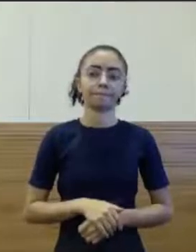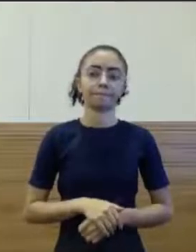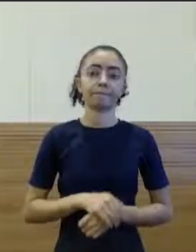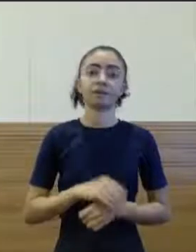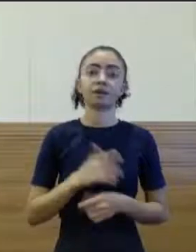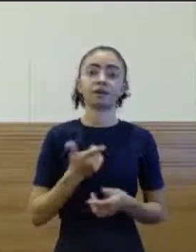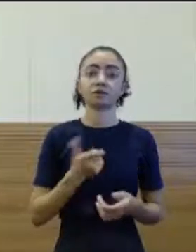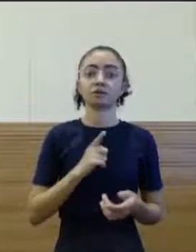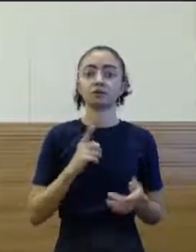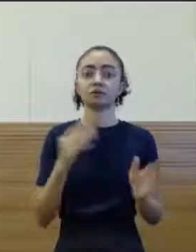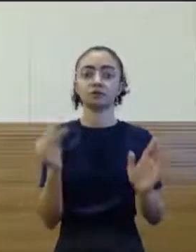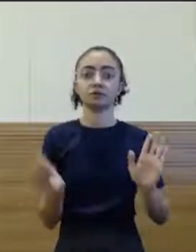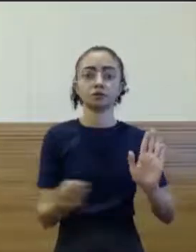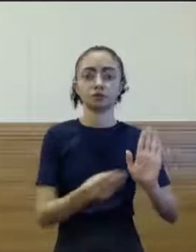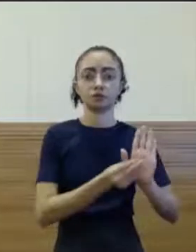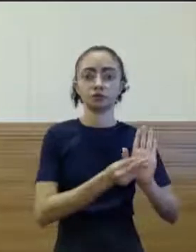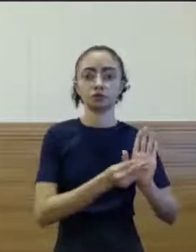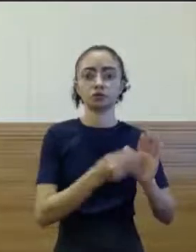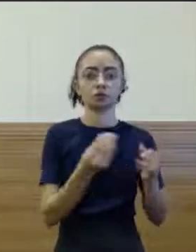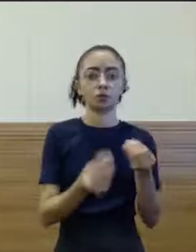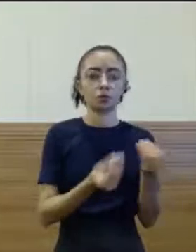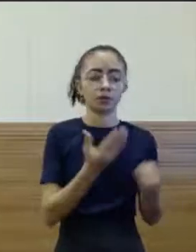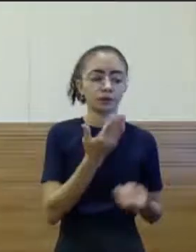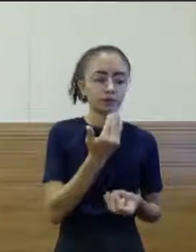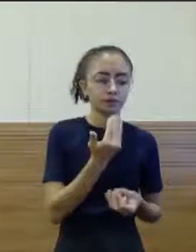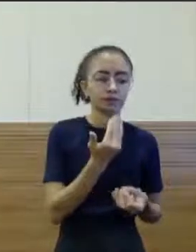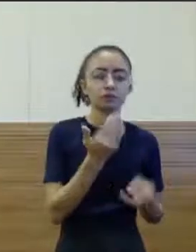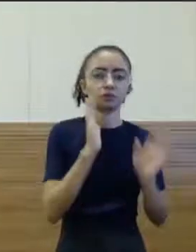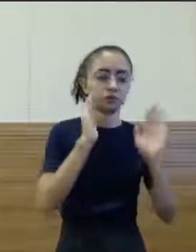portions, recommended portions,